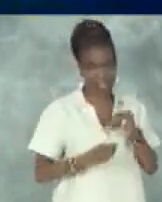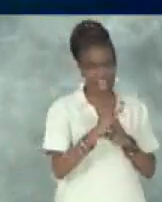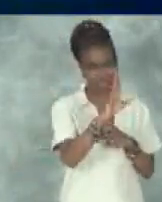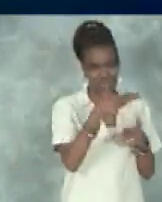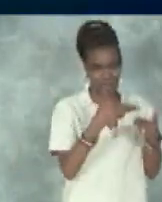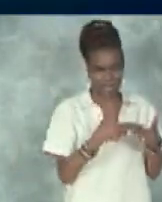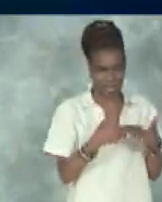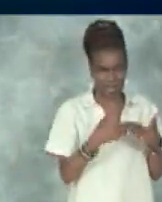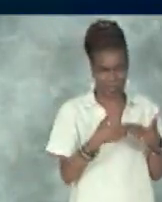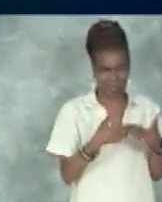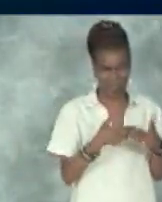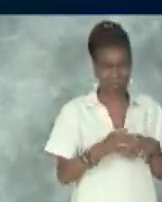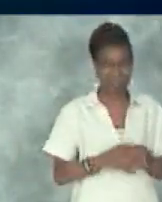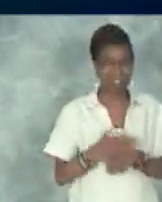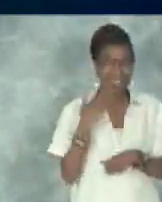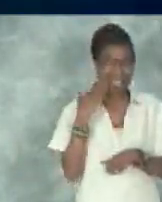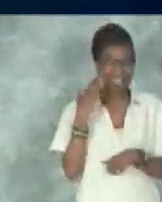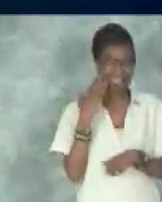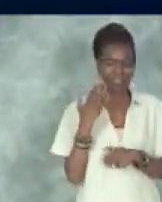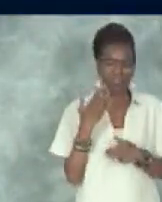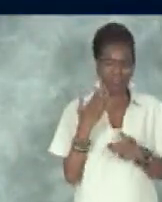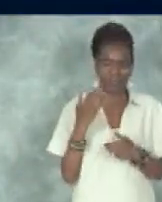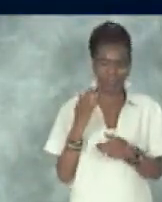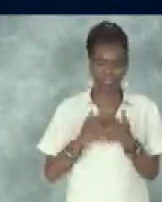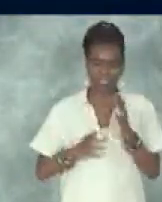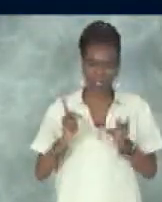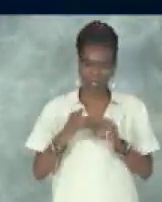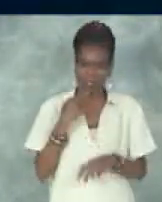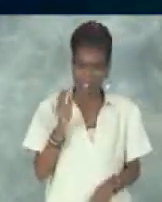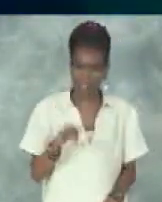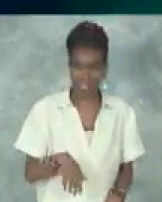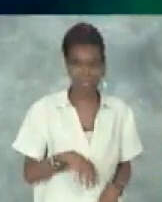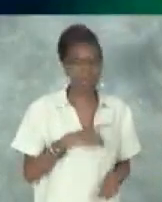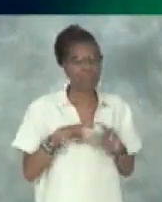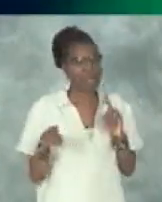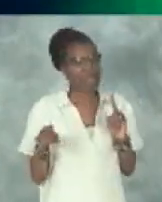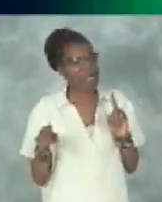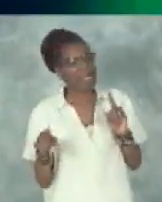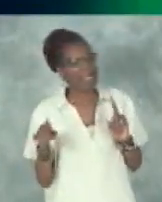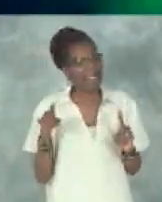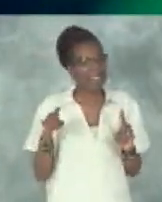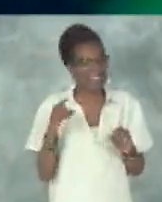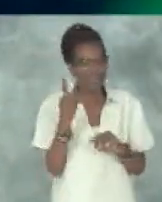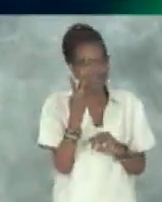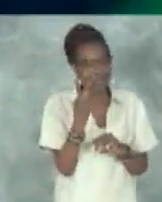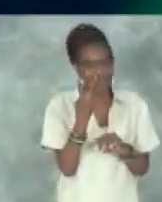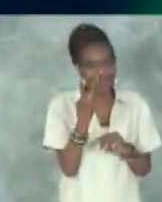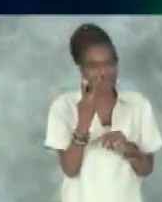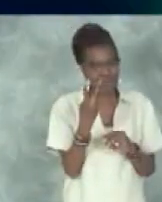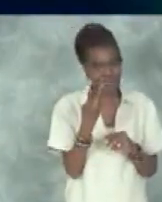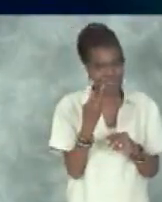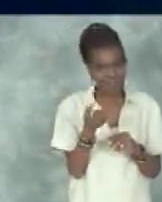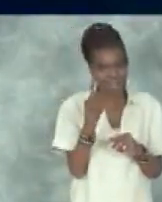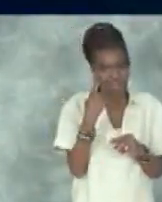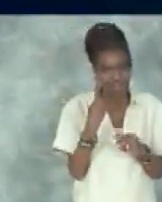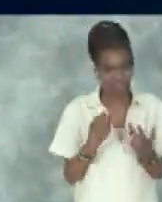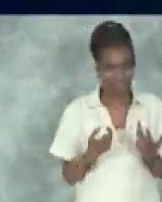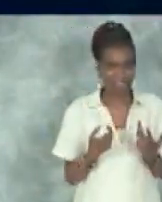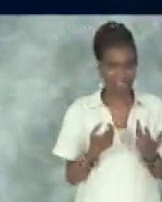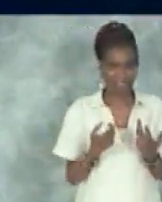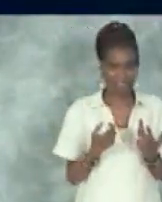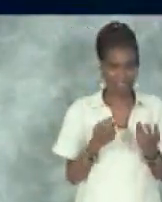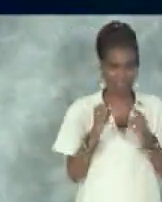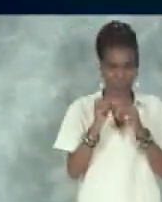I know there's some good people that have said that, but you need to understand that there's two understandings of word of God. There's logos